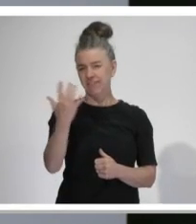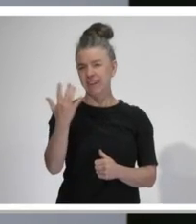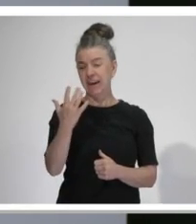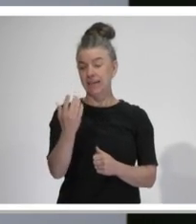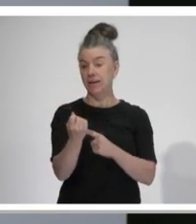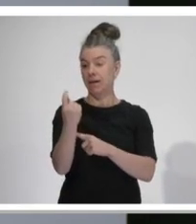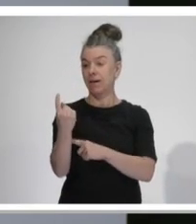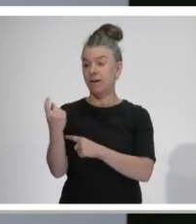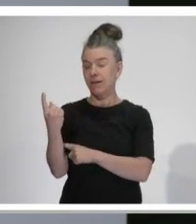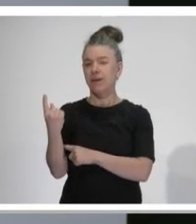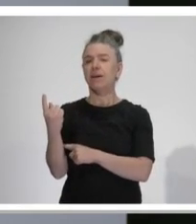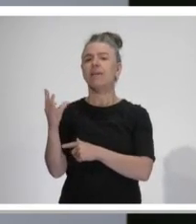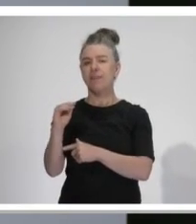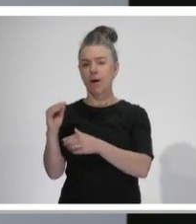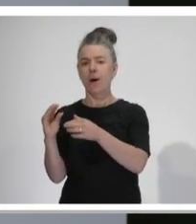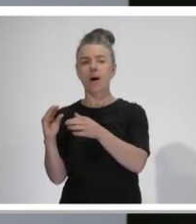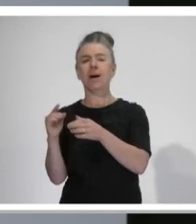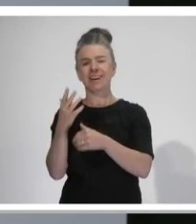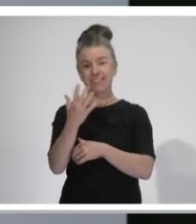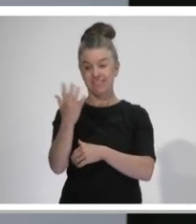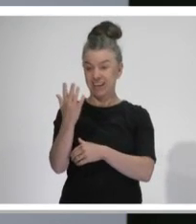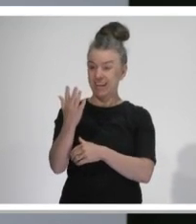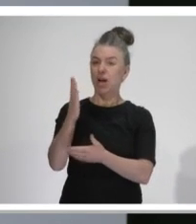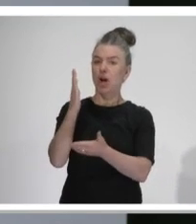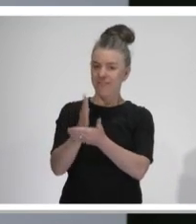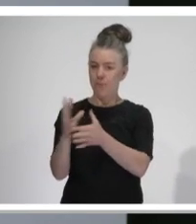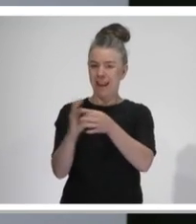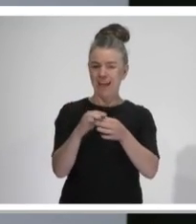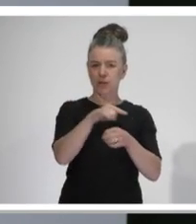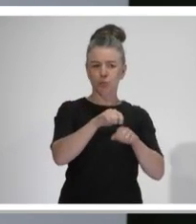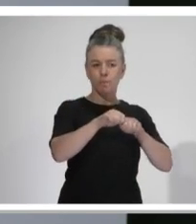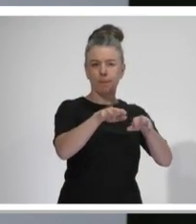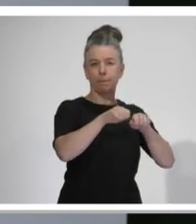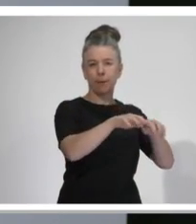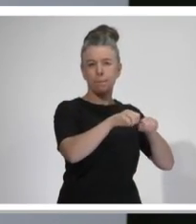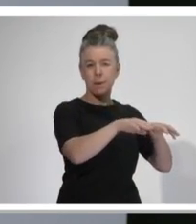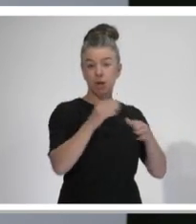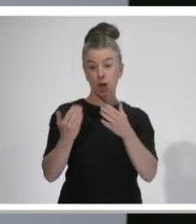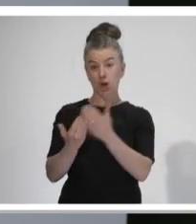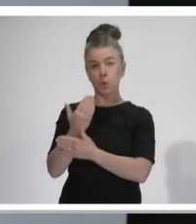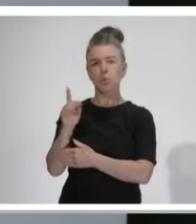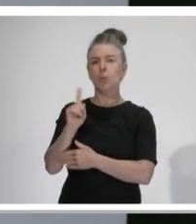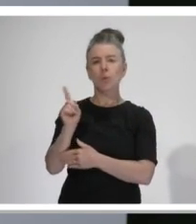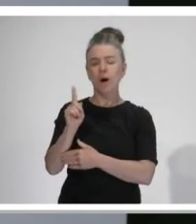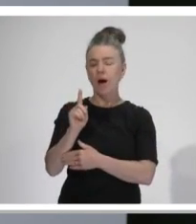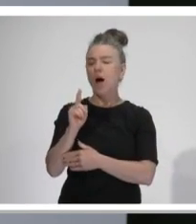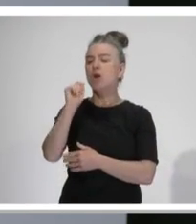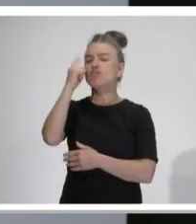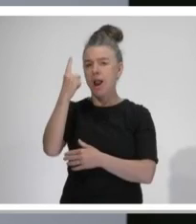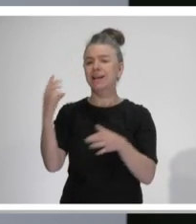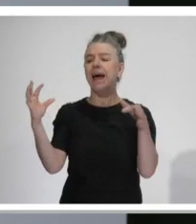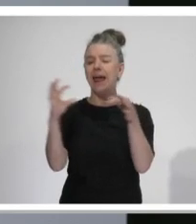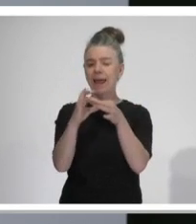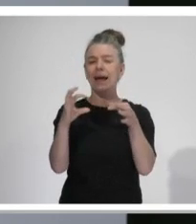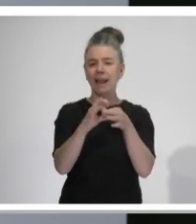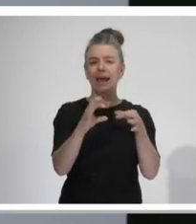reiterate that that's because a connection has been made. That's not necessarily new cases. As we go through the process of case investigation, we're able to make the